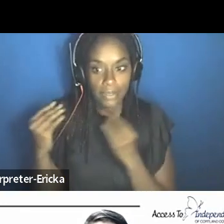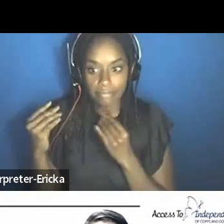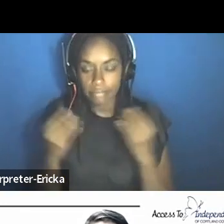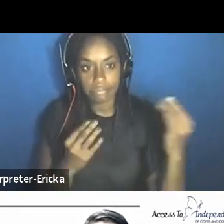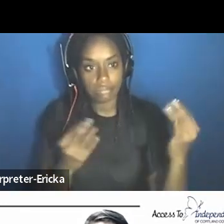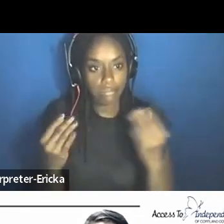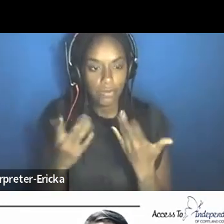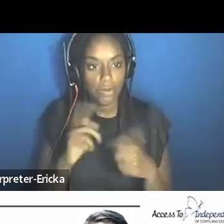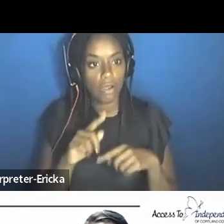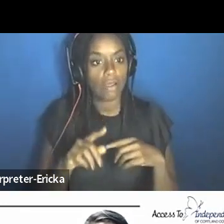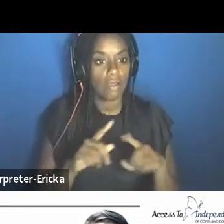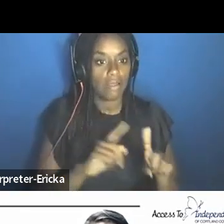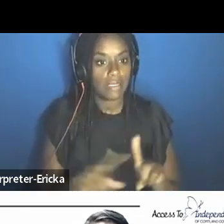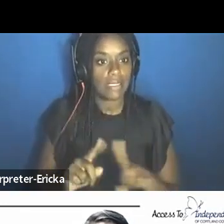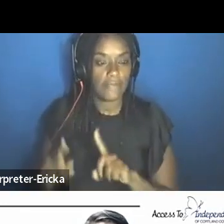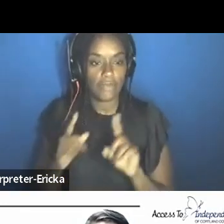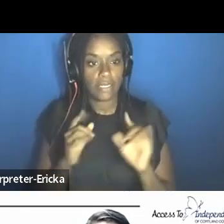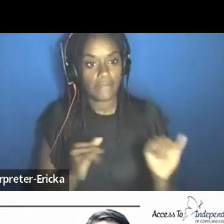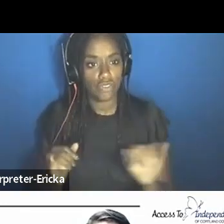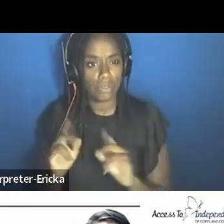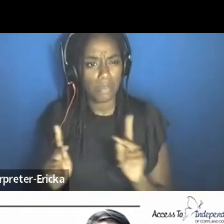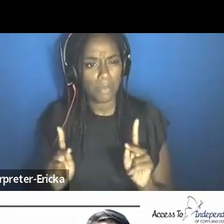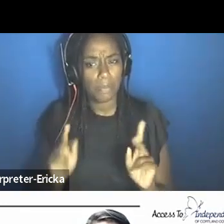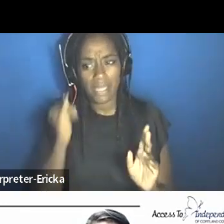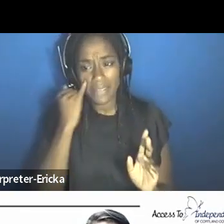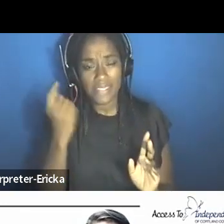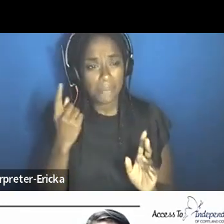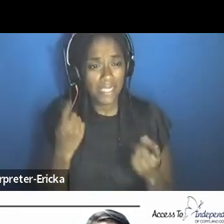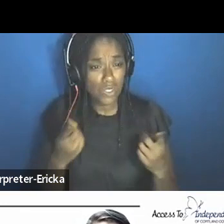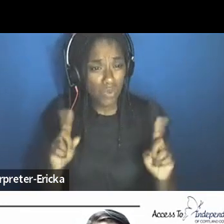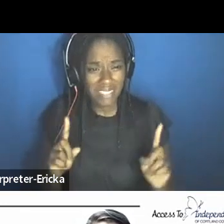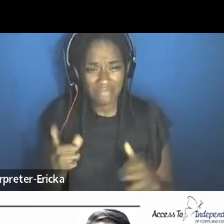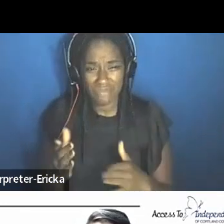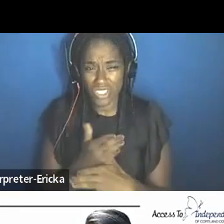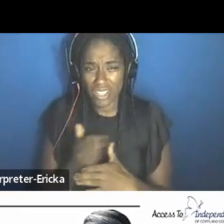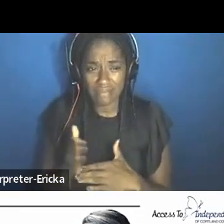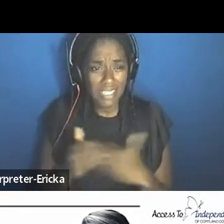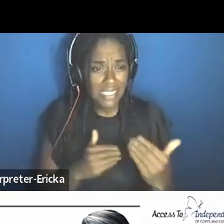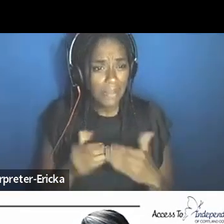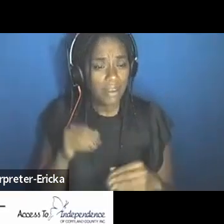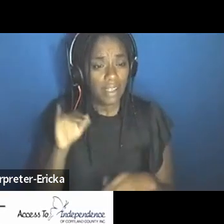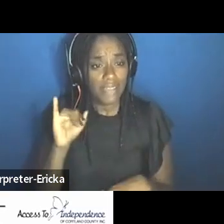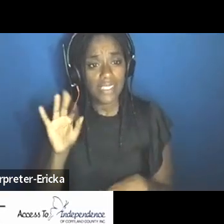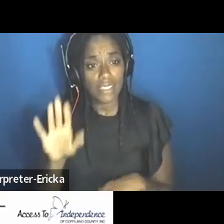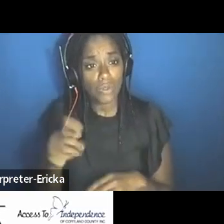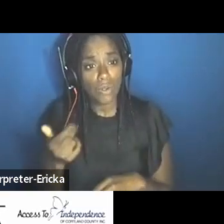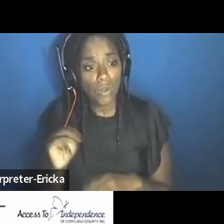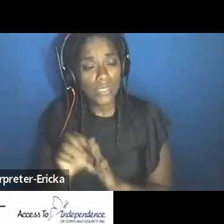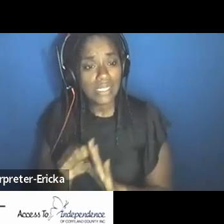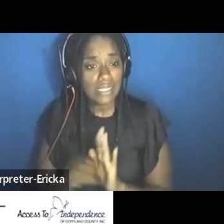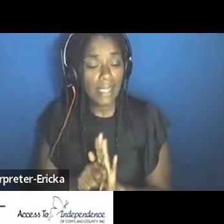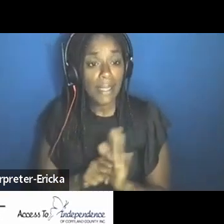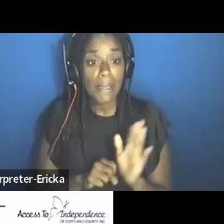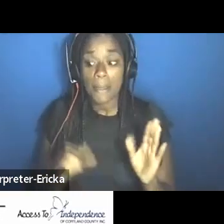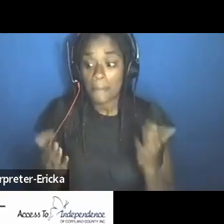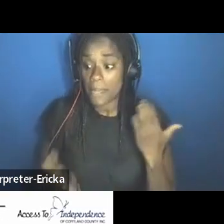different individuals. But if you have something that's working for someone, please share it, regardless of what it is. Even if it's in your own state, there might be somebody else on here